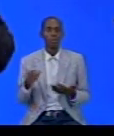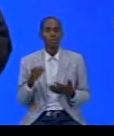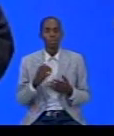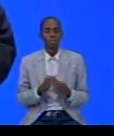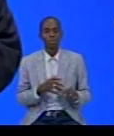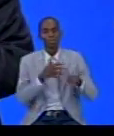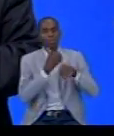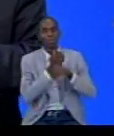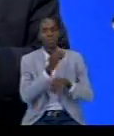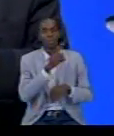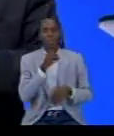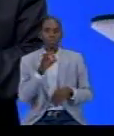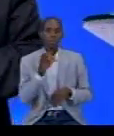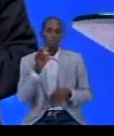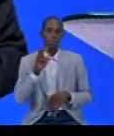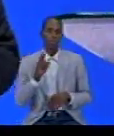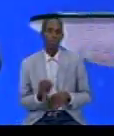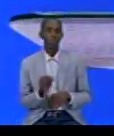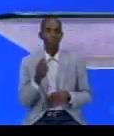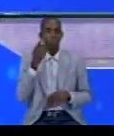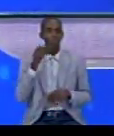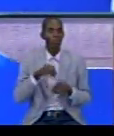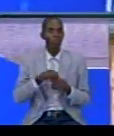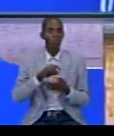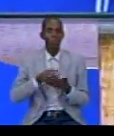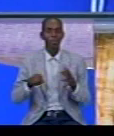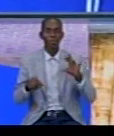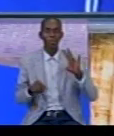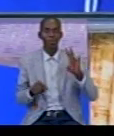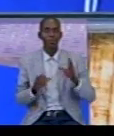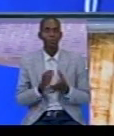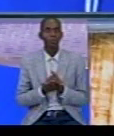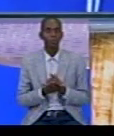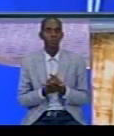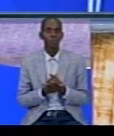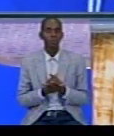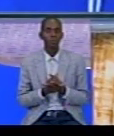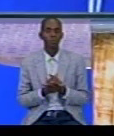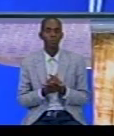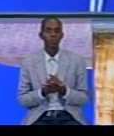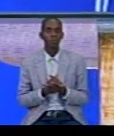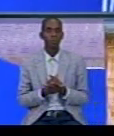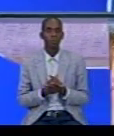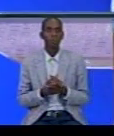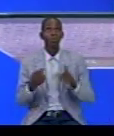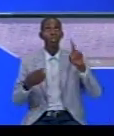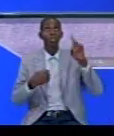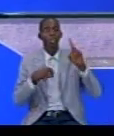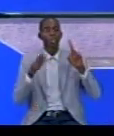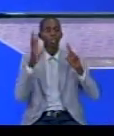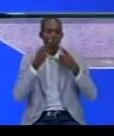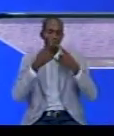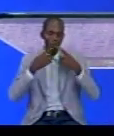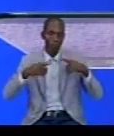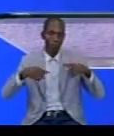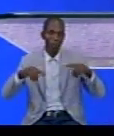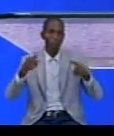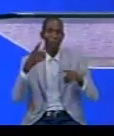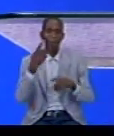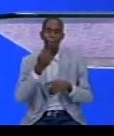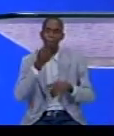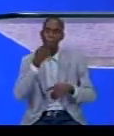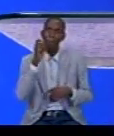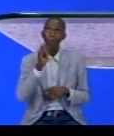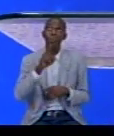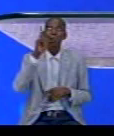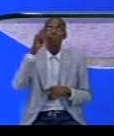holy hill of Zion. Look at verse 7. It says in verse 7, I will declare the decree. He